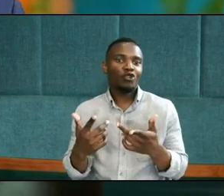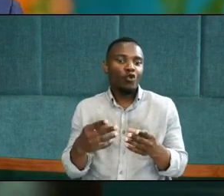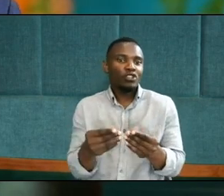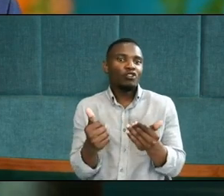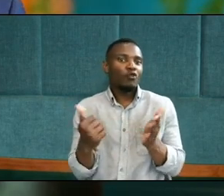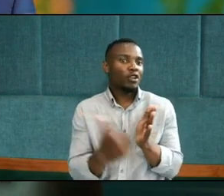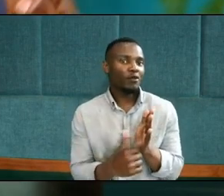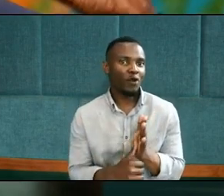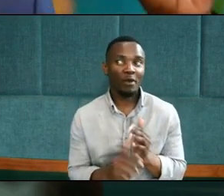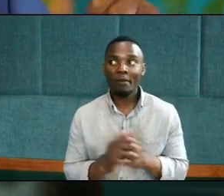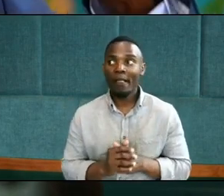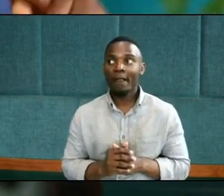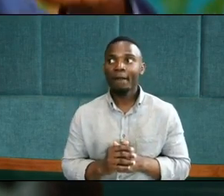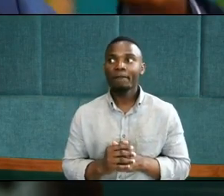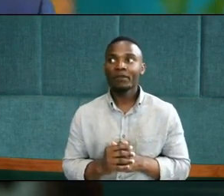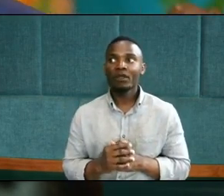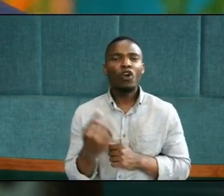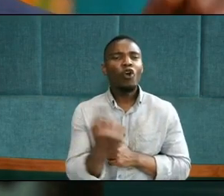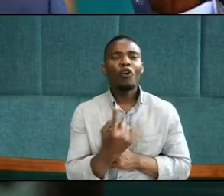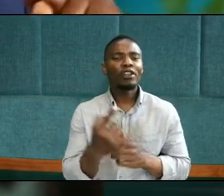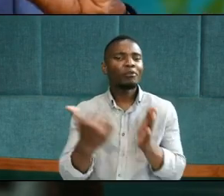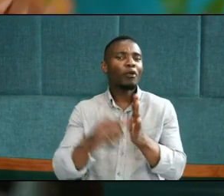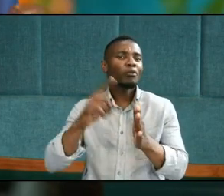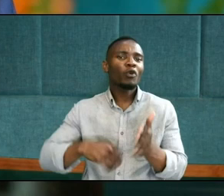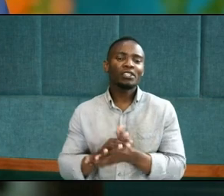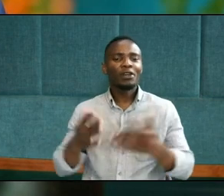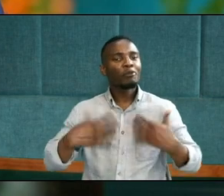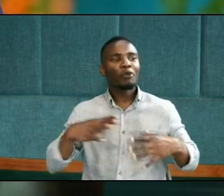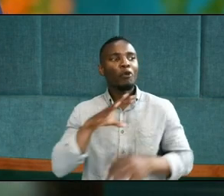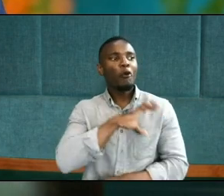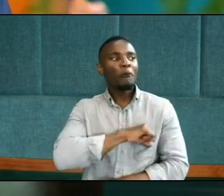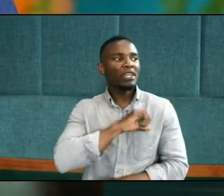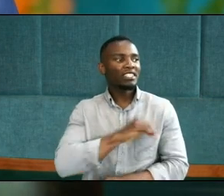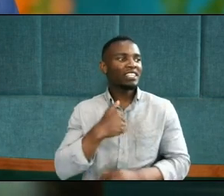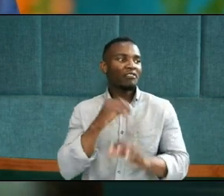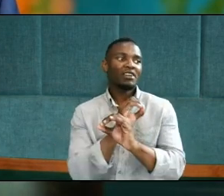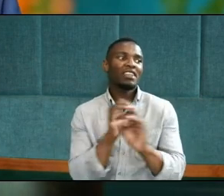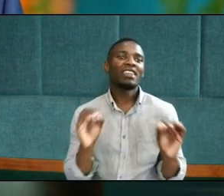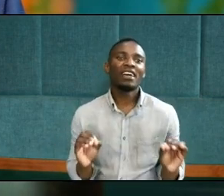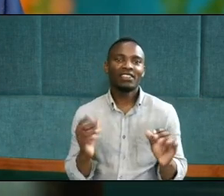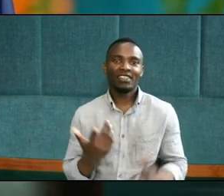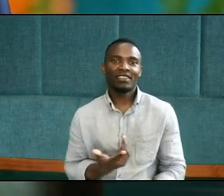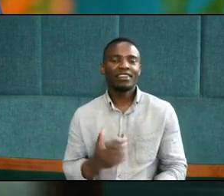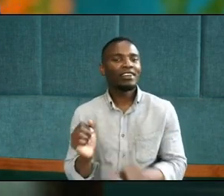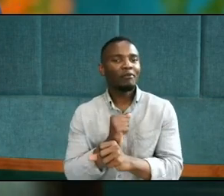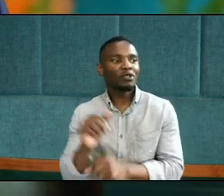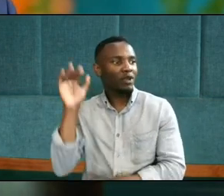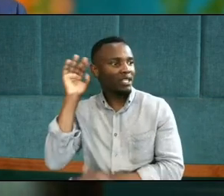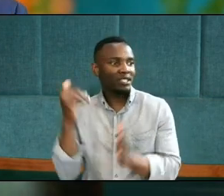quarreling. Only that you are so impatient with each other, you can't listen to each other, so the problems